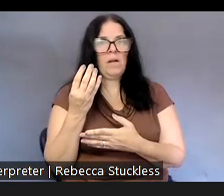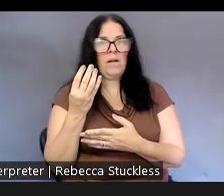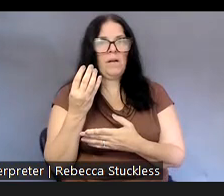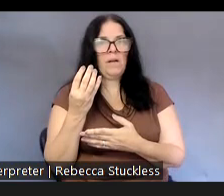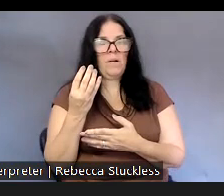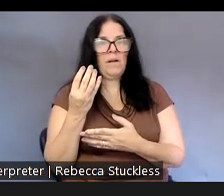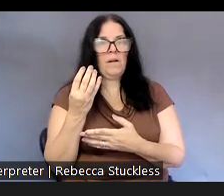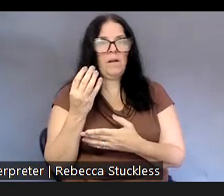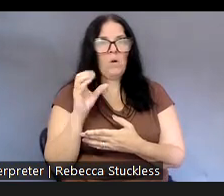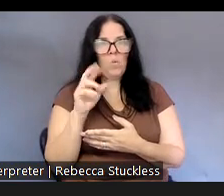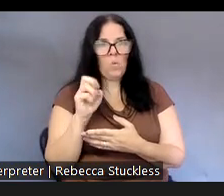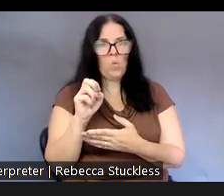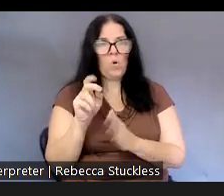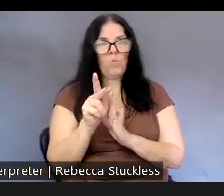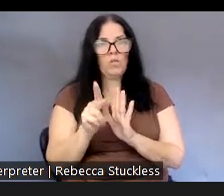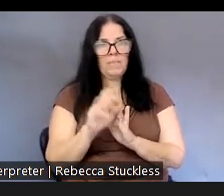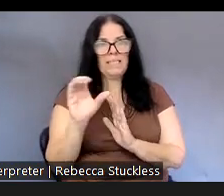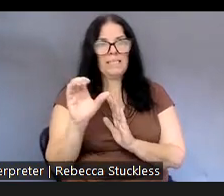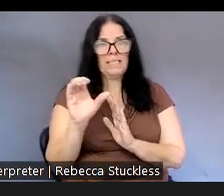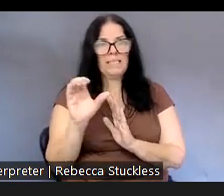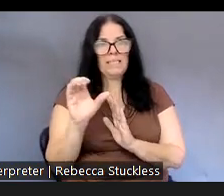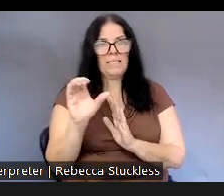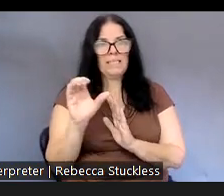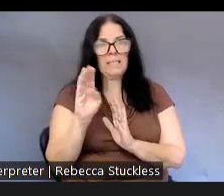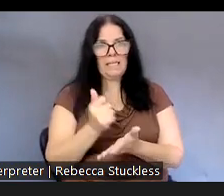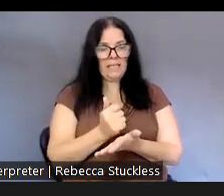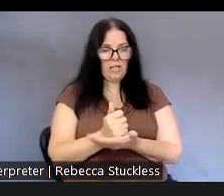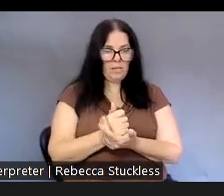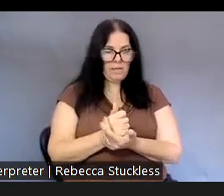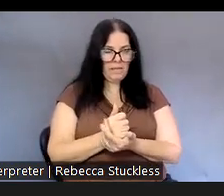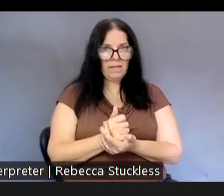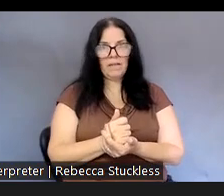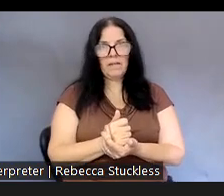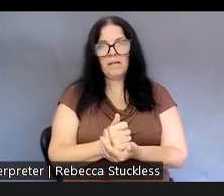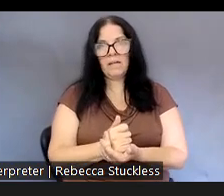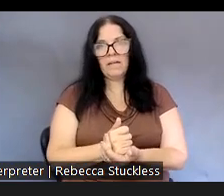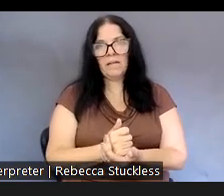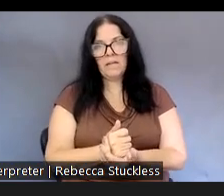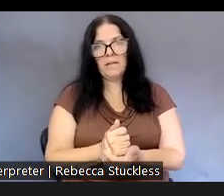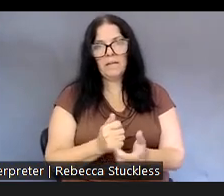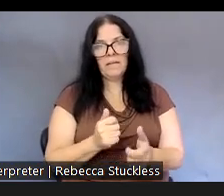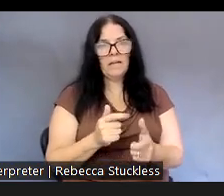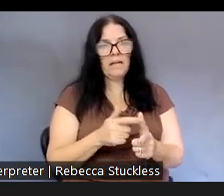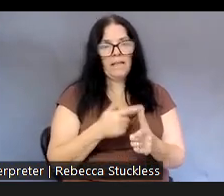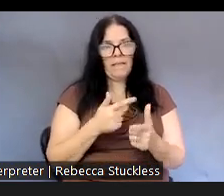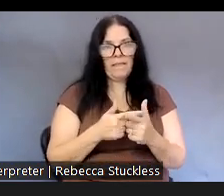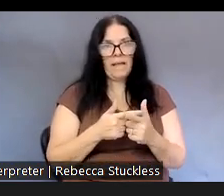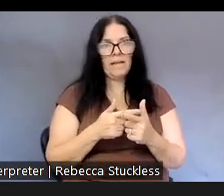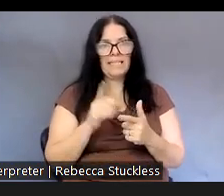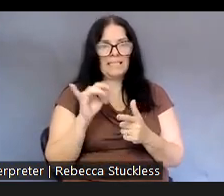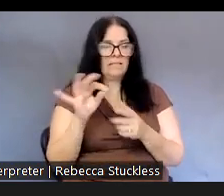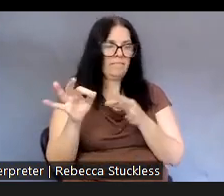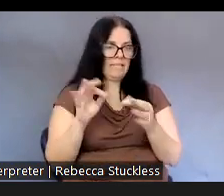core principles of CBT therapy and then proceeded to discuss how the